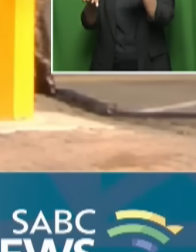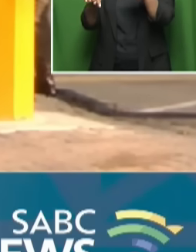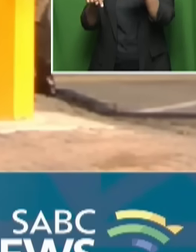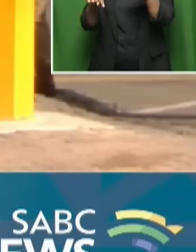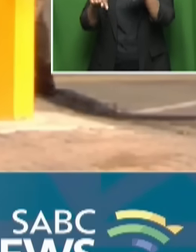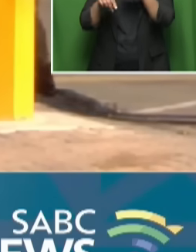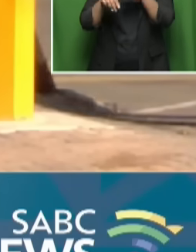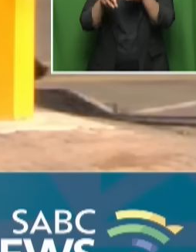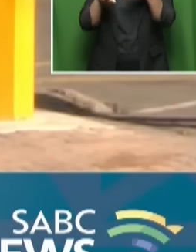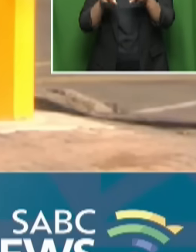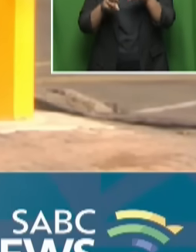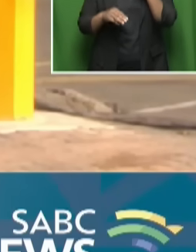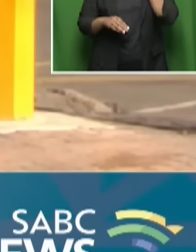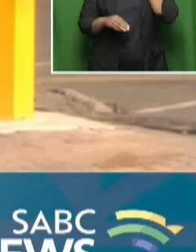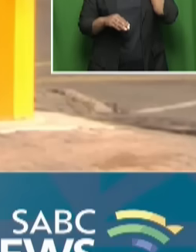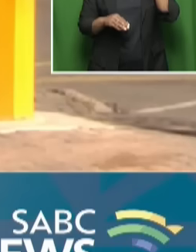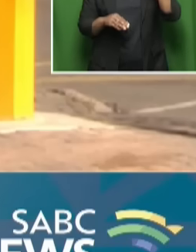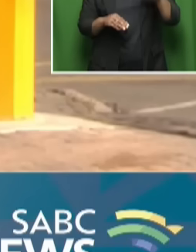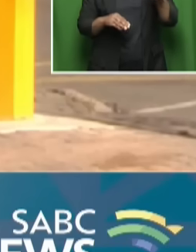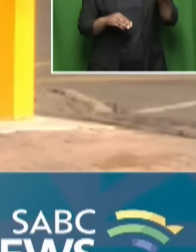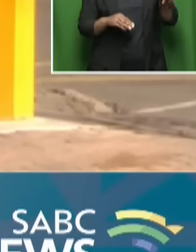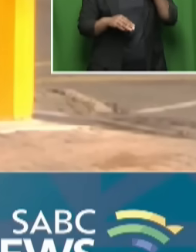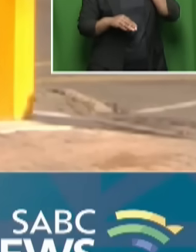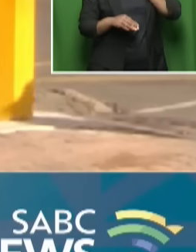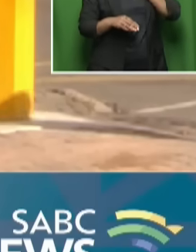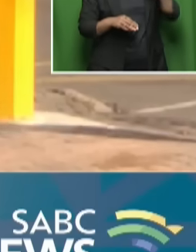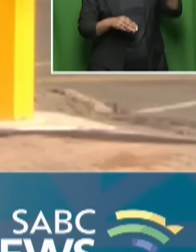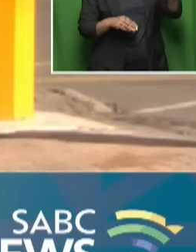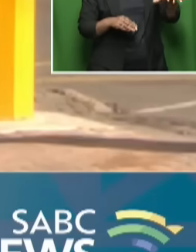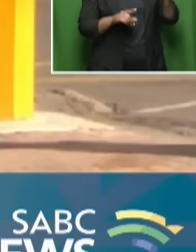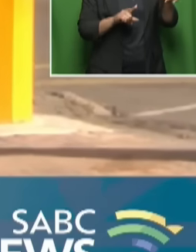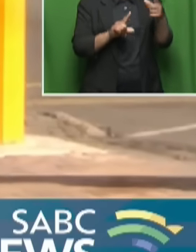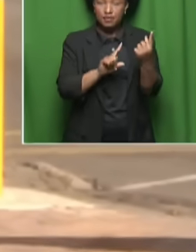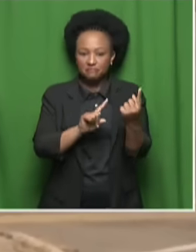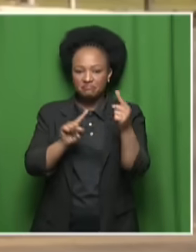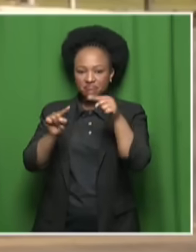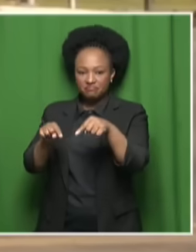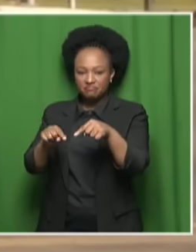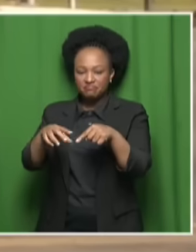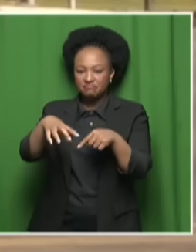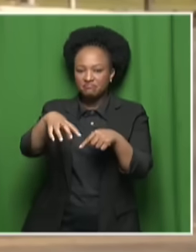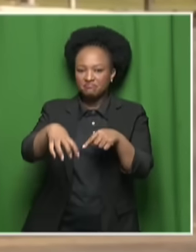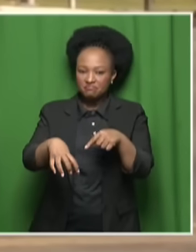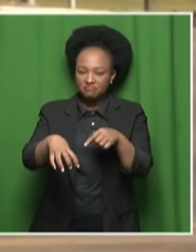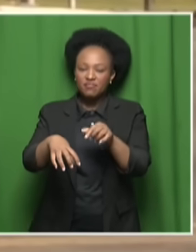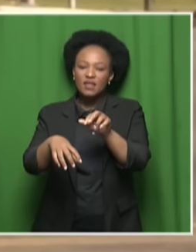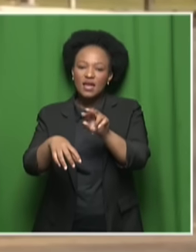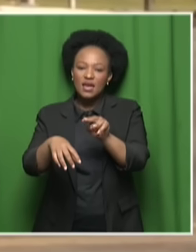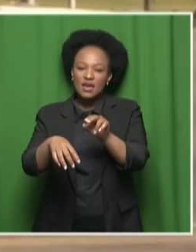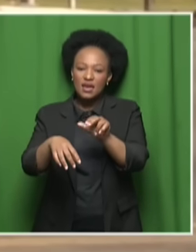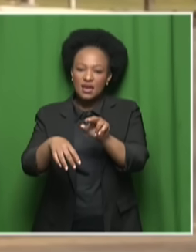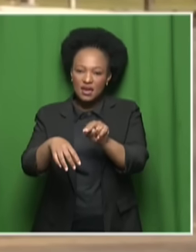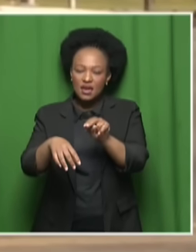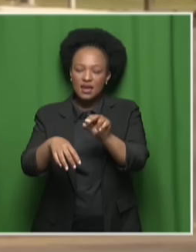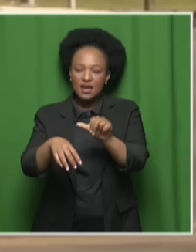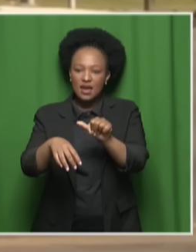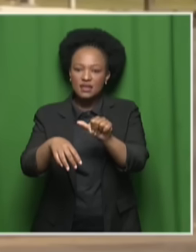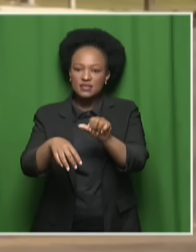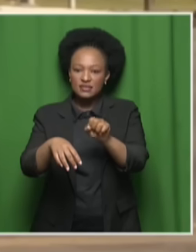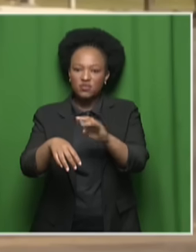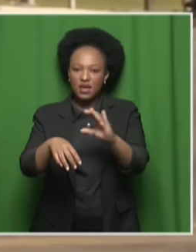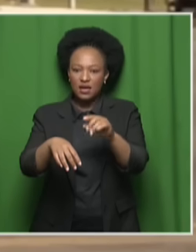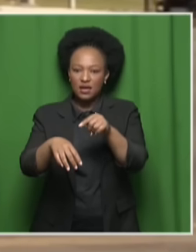the accommodation sites to the Nasrec Expo Center where the summit is being held. Well, I'm just going to step